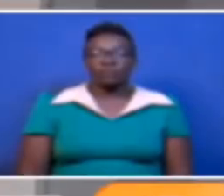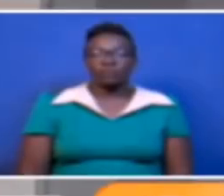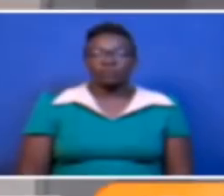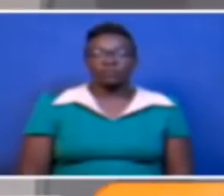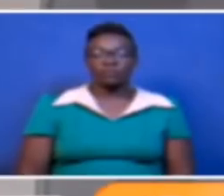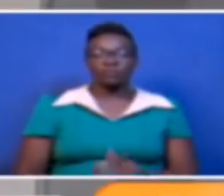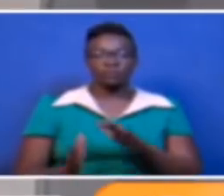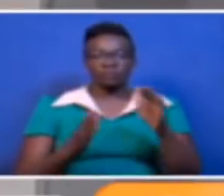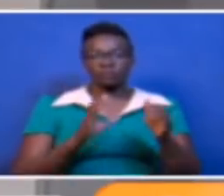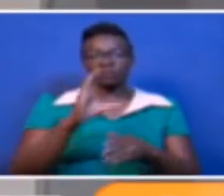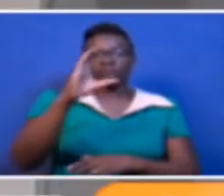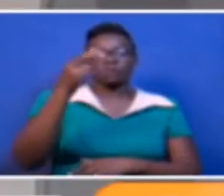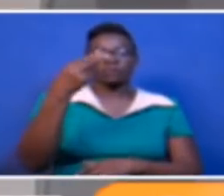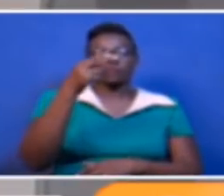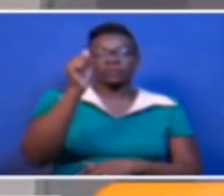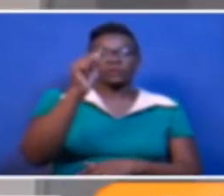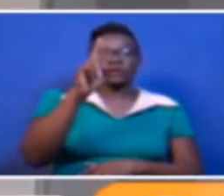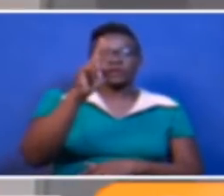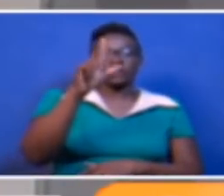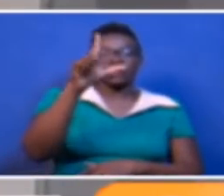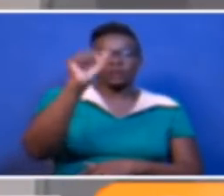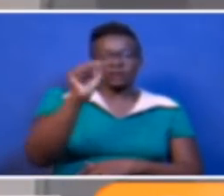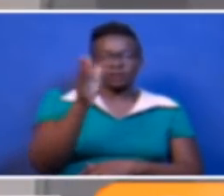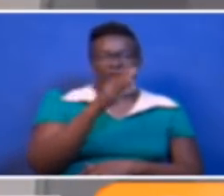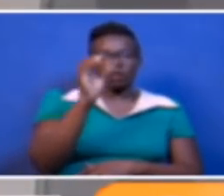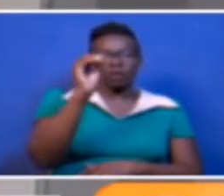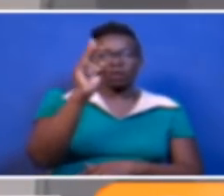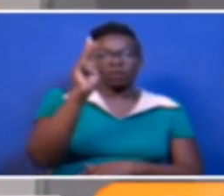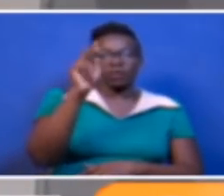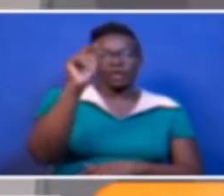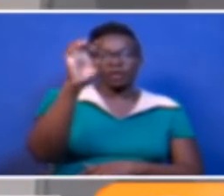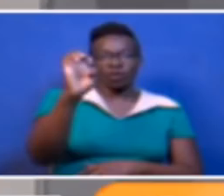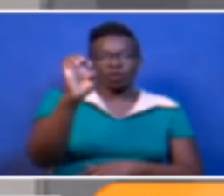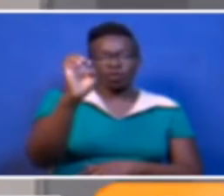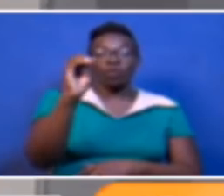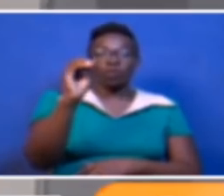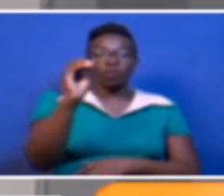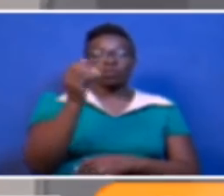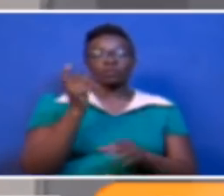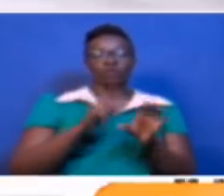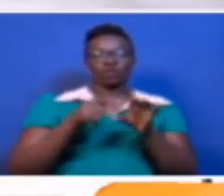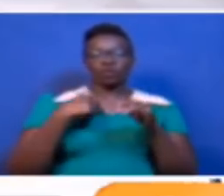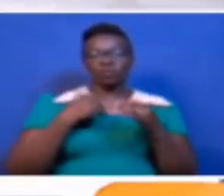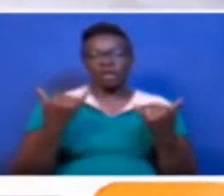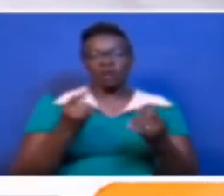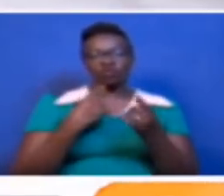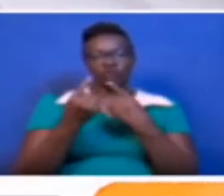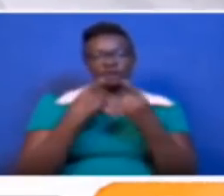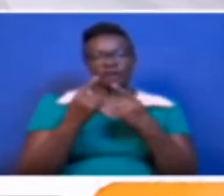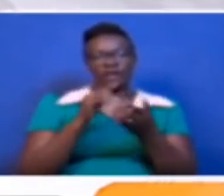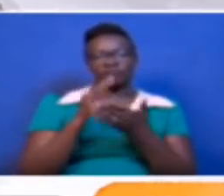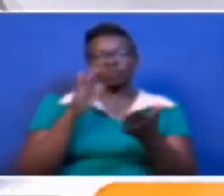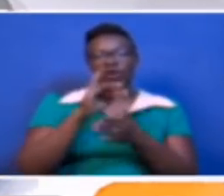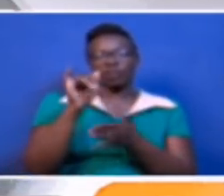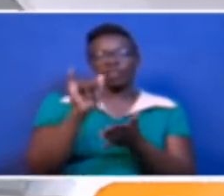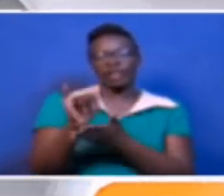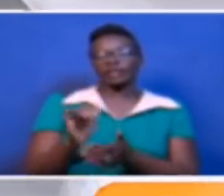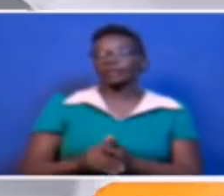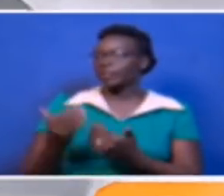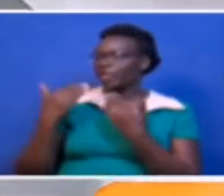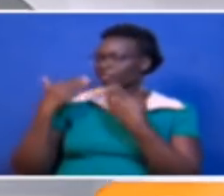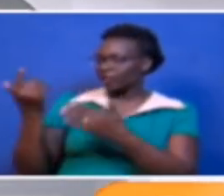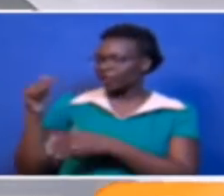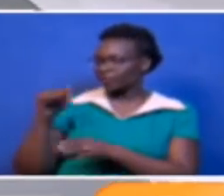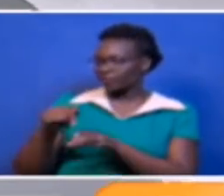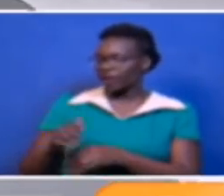Charles Owino, who is the Director of Corporate Communication Services at the National Police Service, joins me now to talk to us more about that. Thank you very much for making the time for us